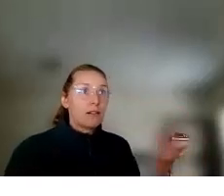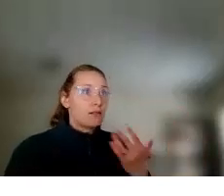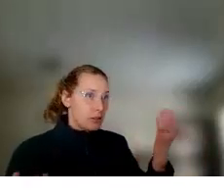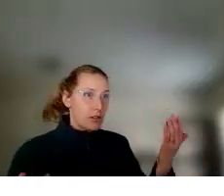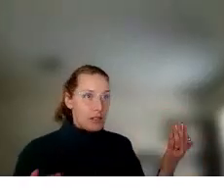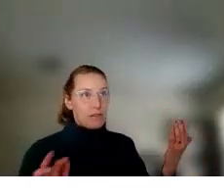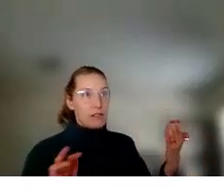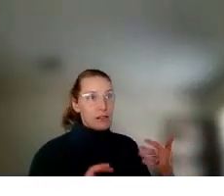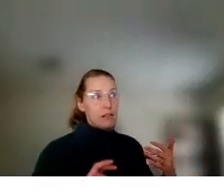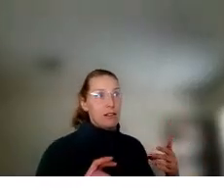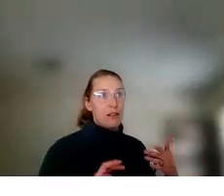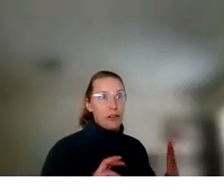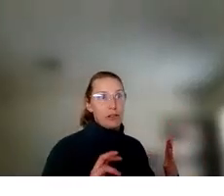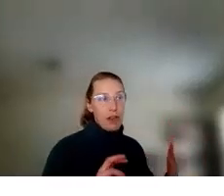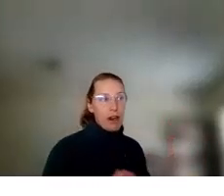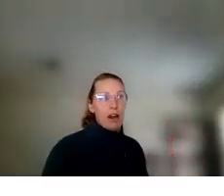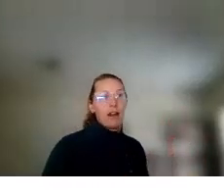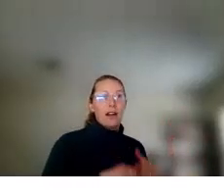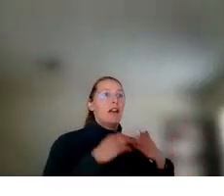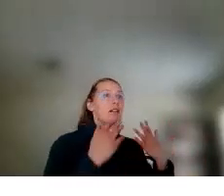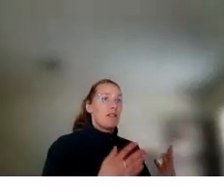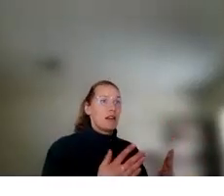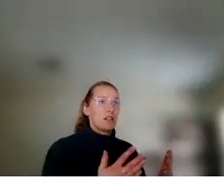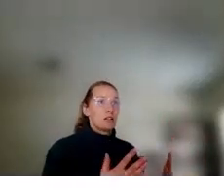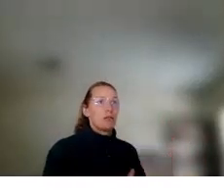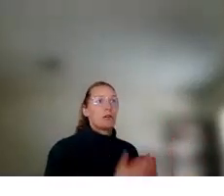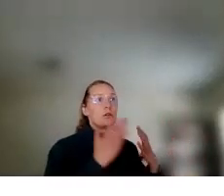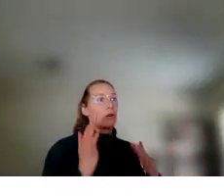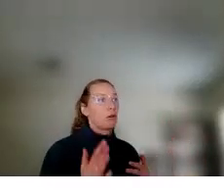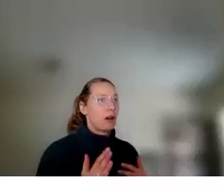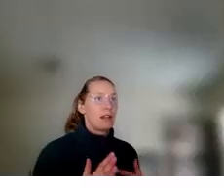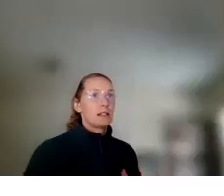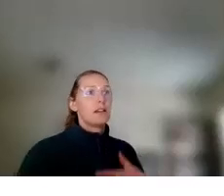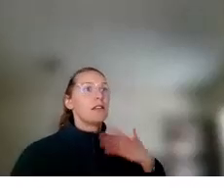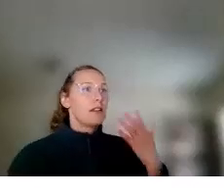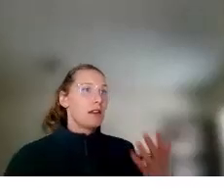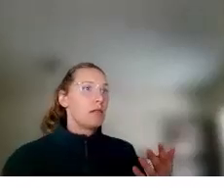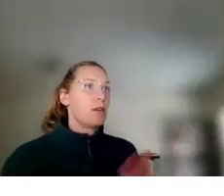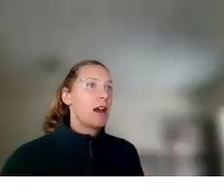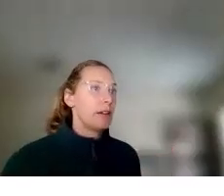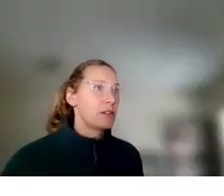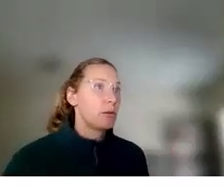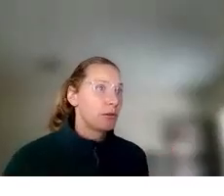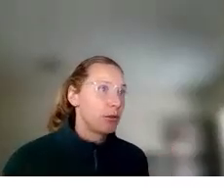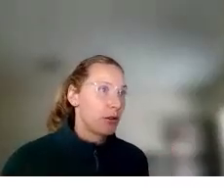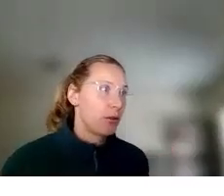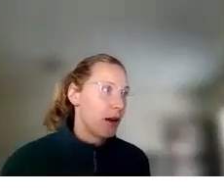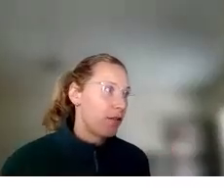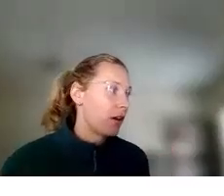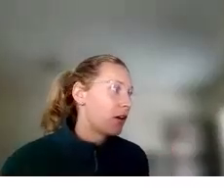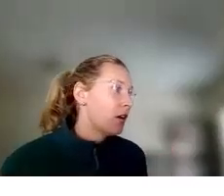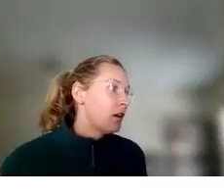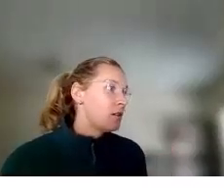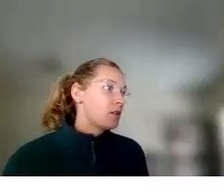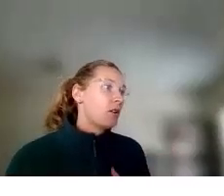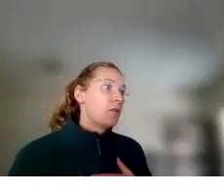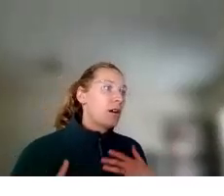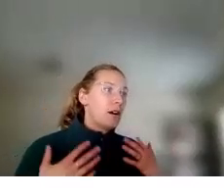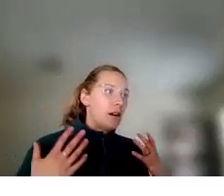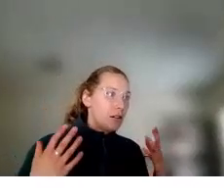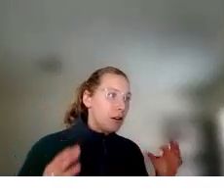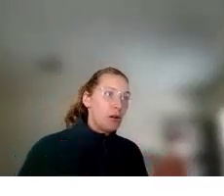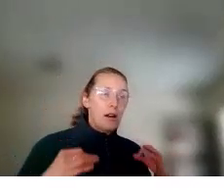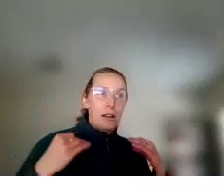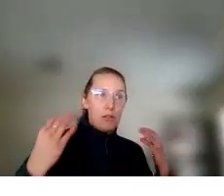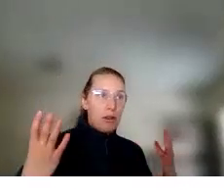they meet nursing facility level of care. If they do, great, they can be eligible for the waiver.